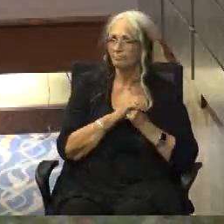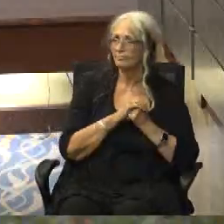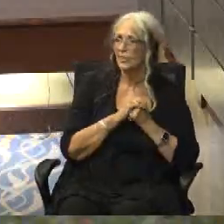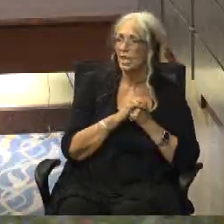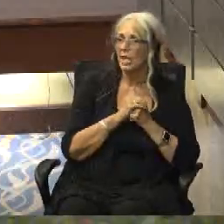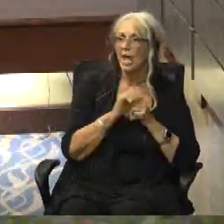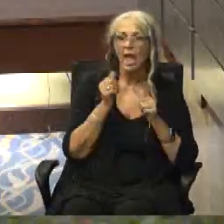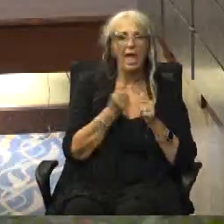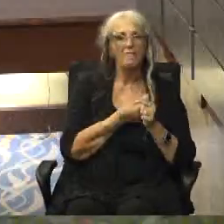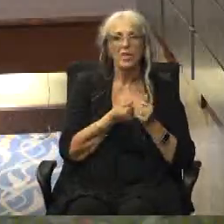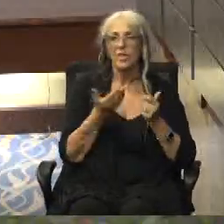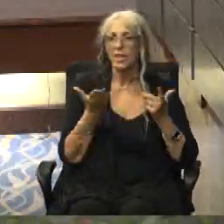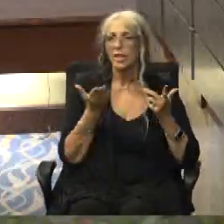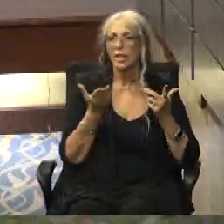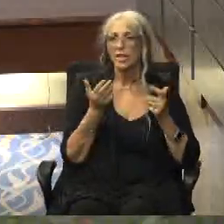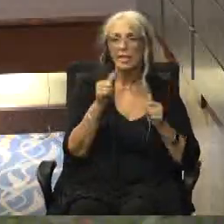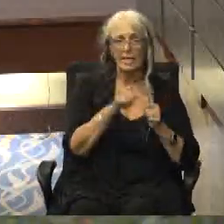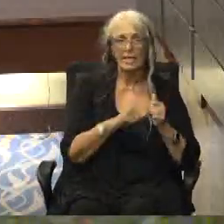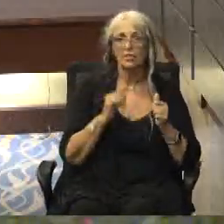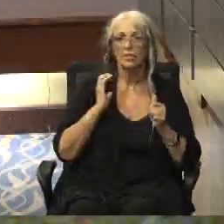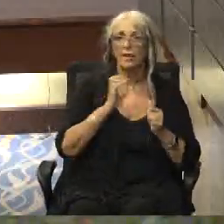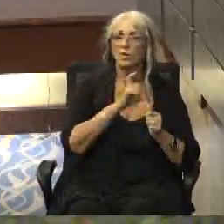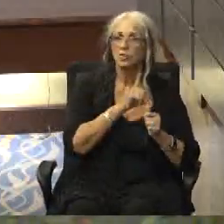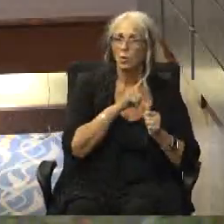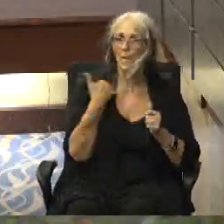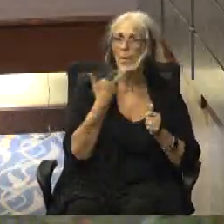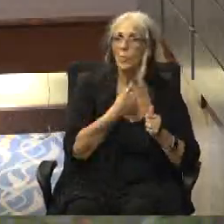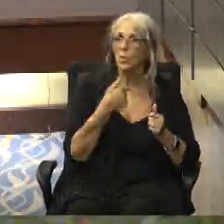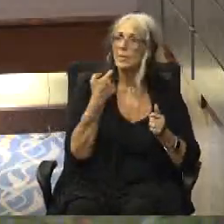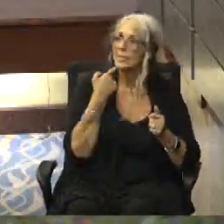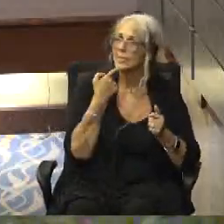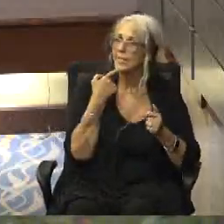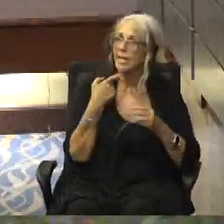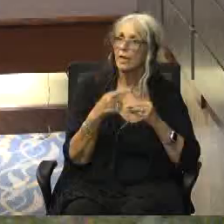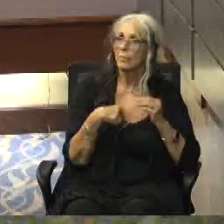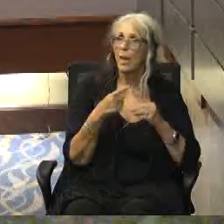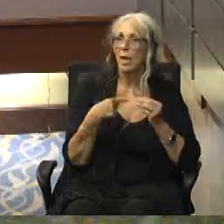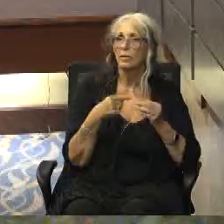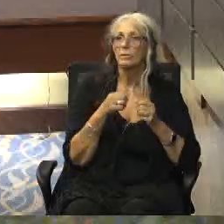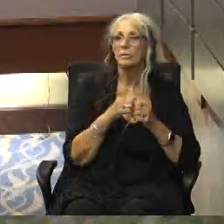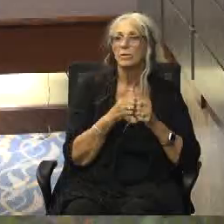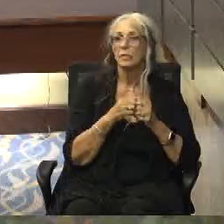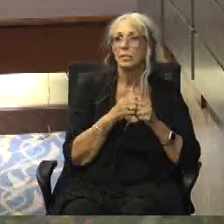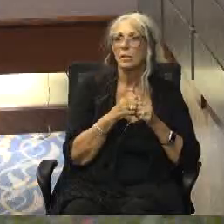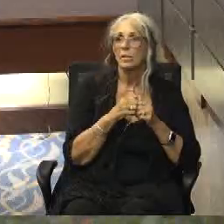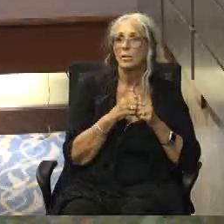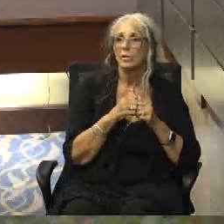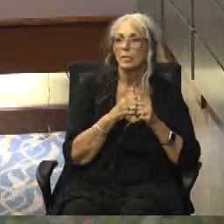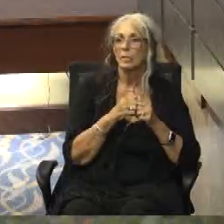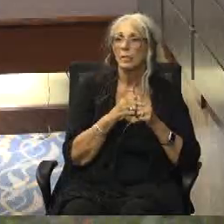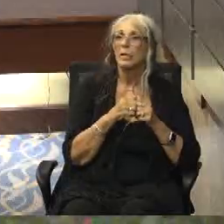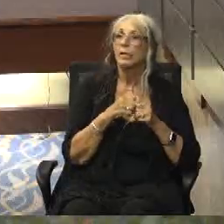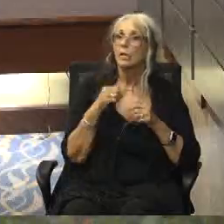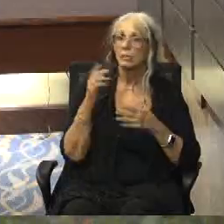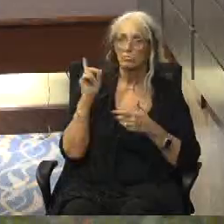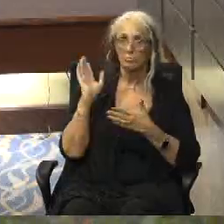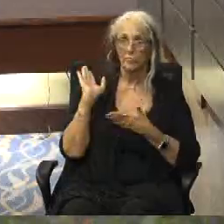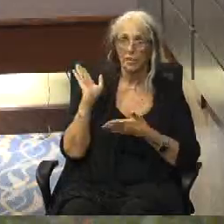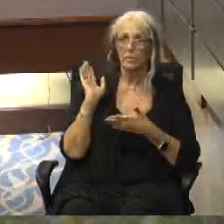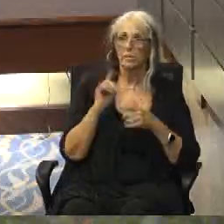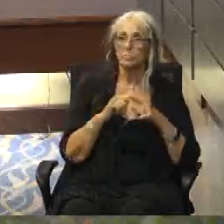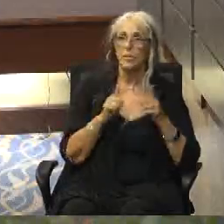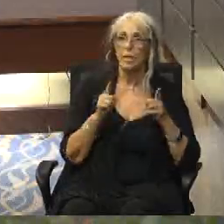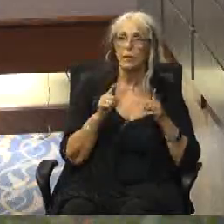detail everything each of my council members has said about the Flying W. But this is one thing that I know I